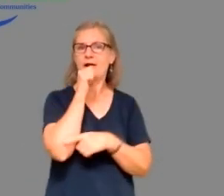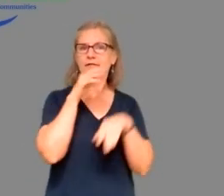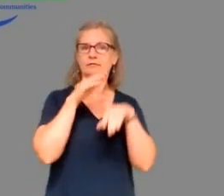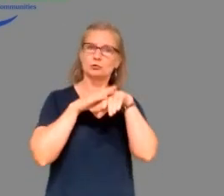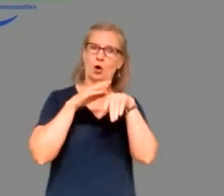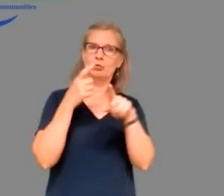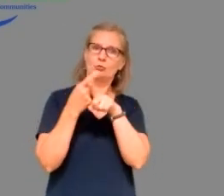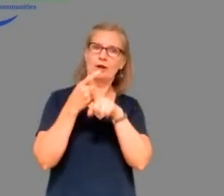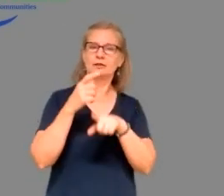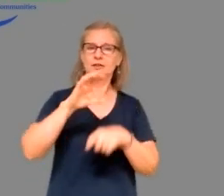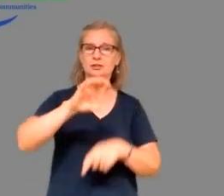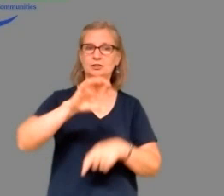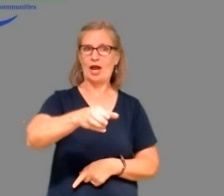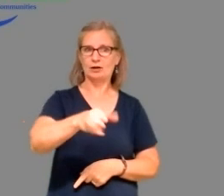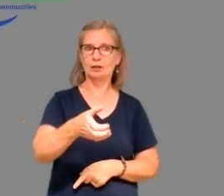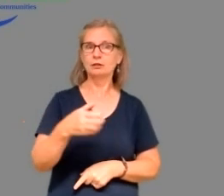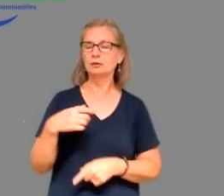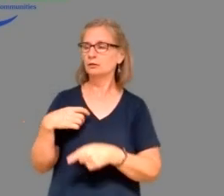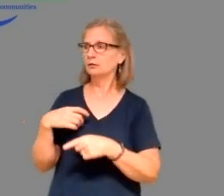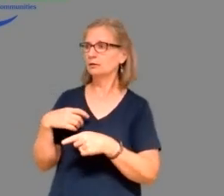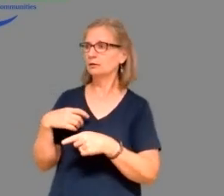did find that out.